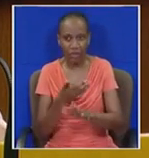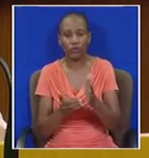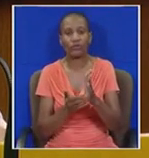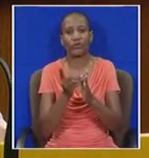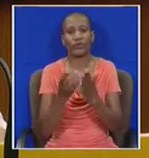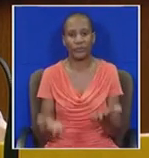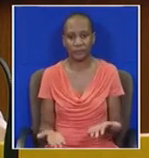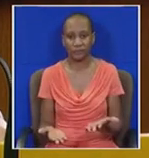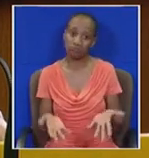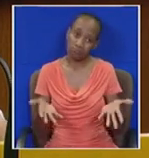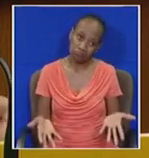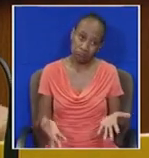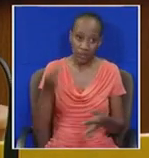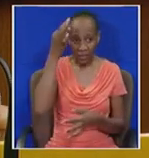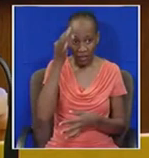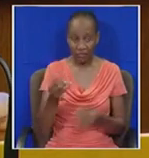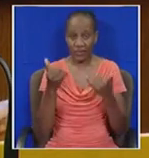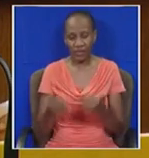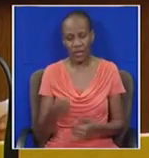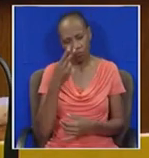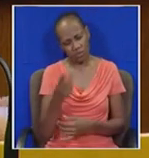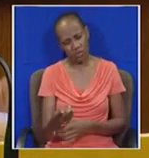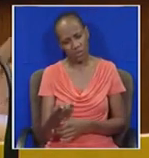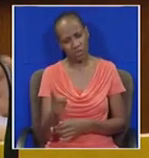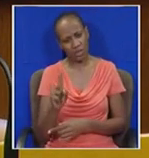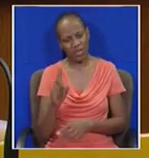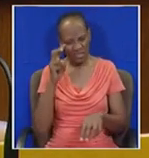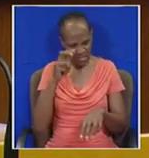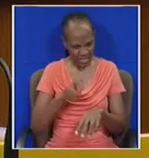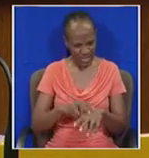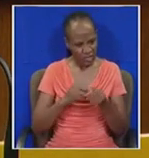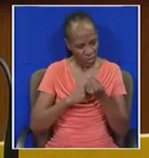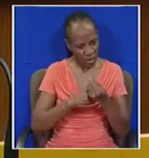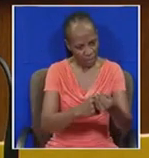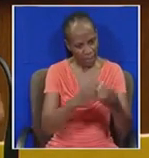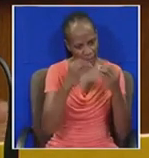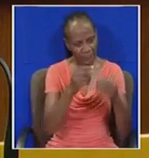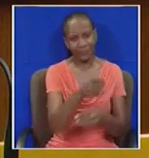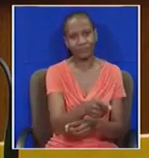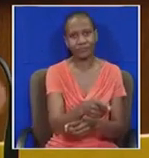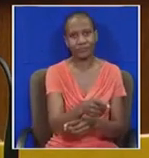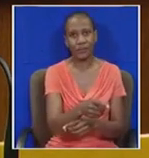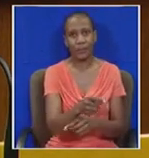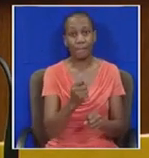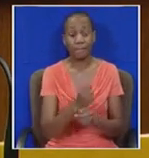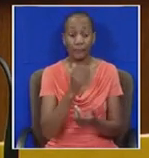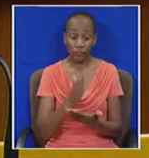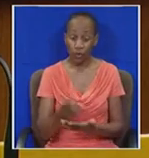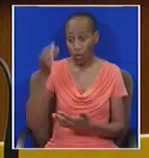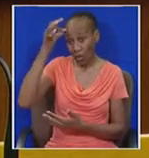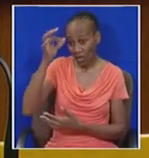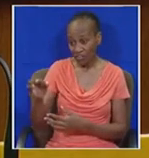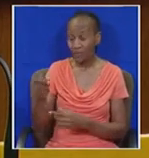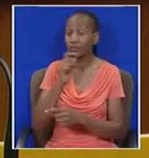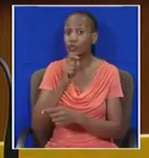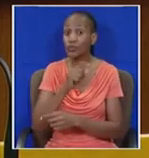So government has seen the need to stimulate the sector from domestic demand, leveraging government expenditure through